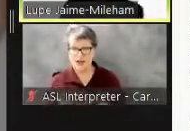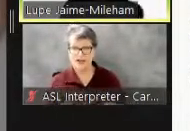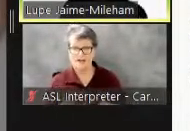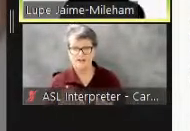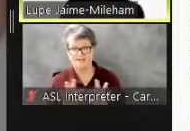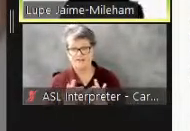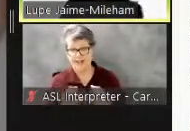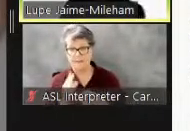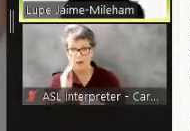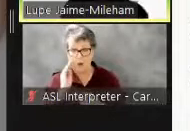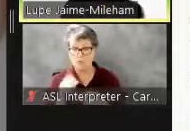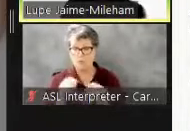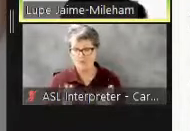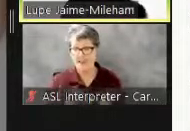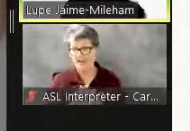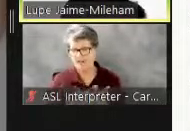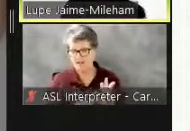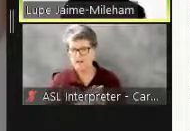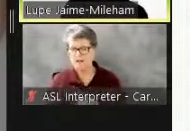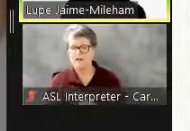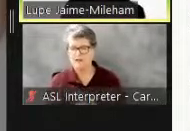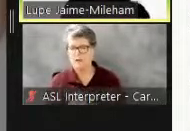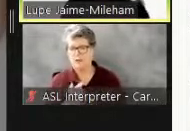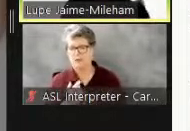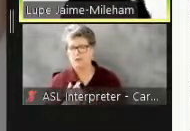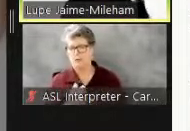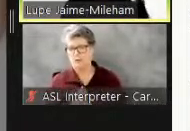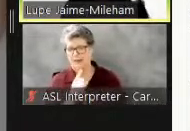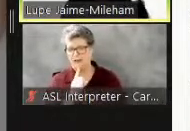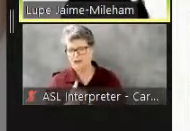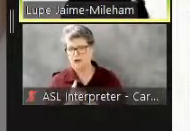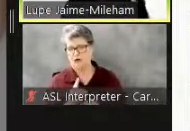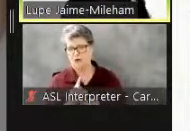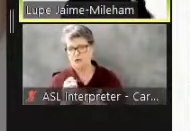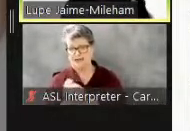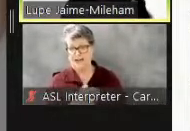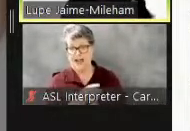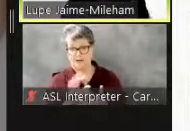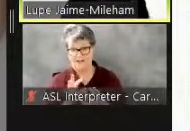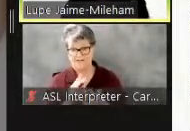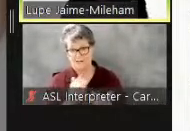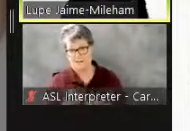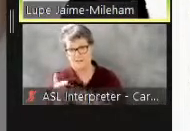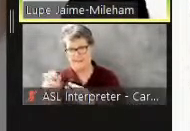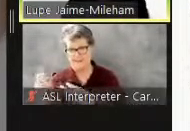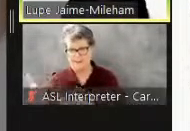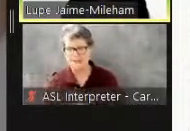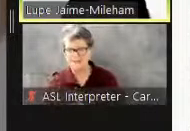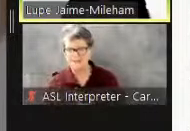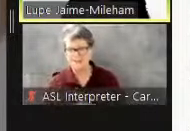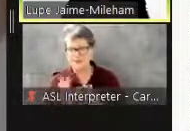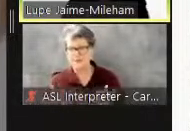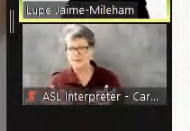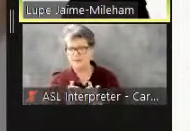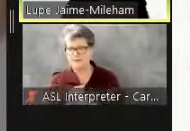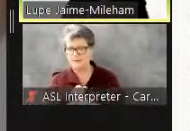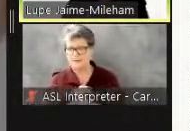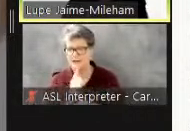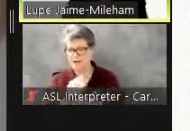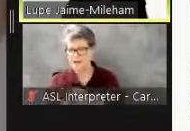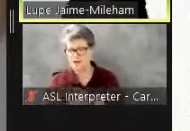So we'll make sure that we take this feedback back, though, because it's important to make sure we take it